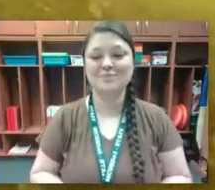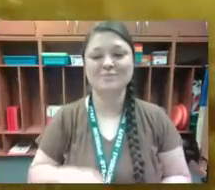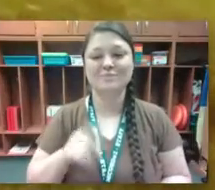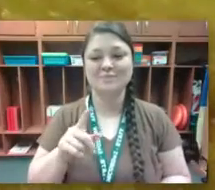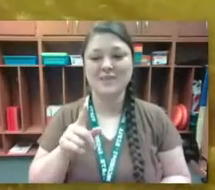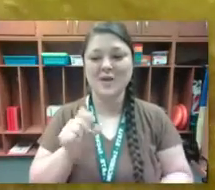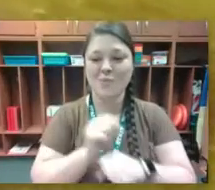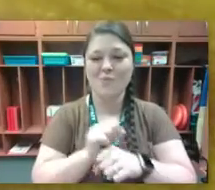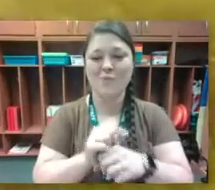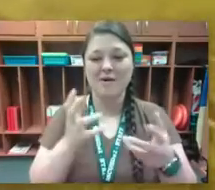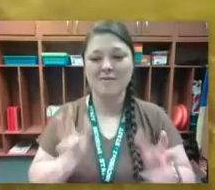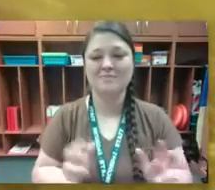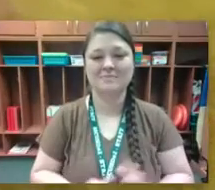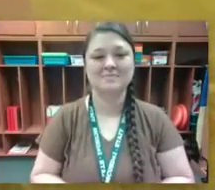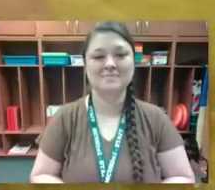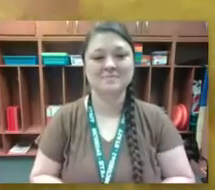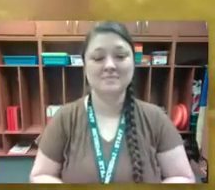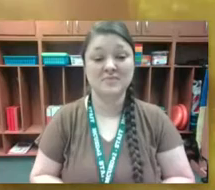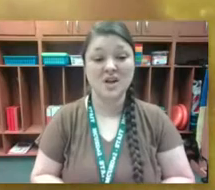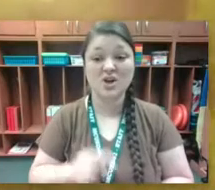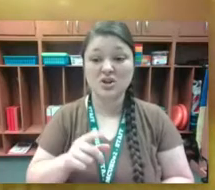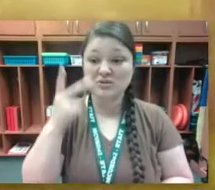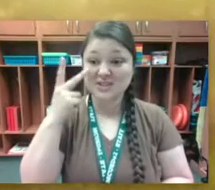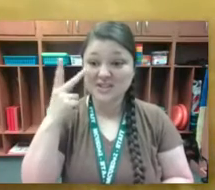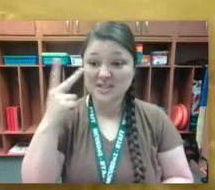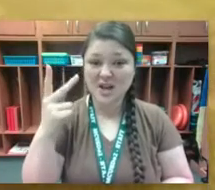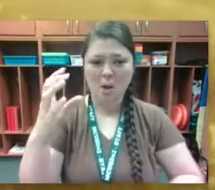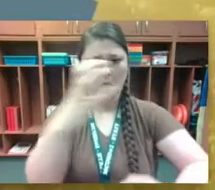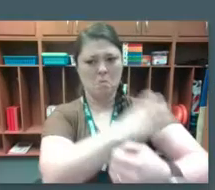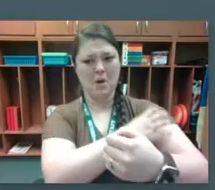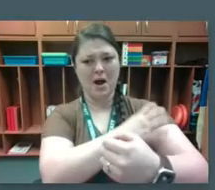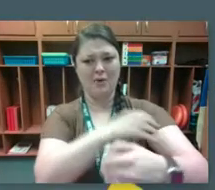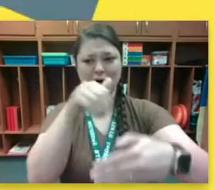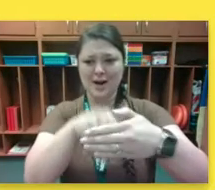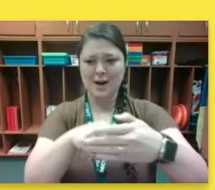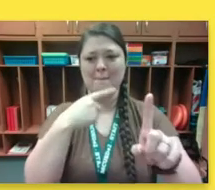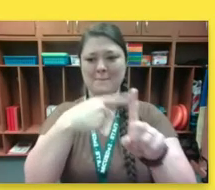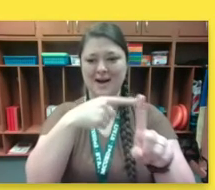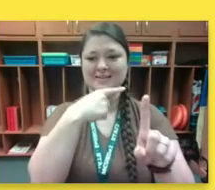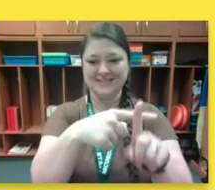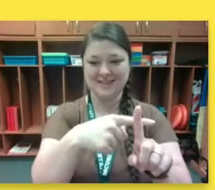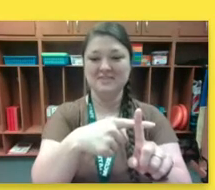I hope you are seeing that there is power in positivity.